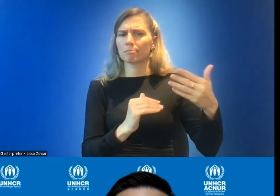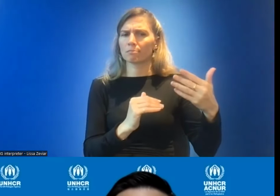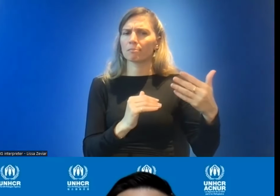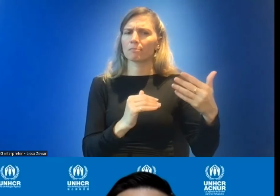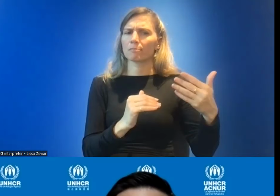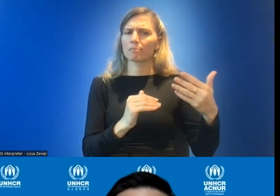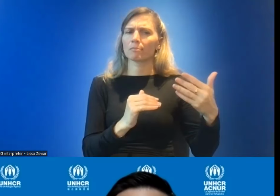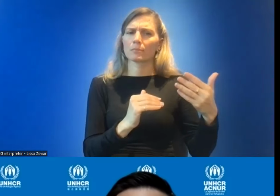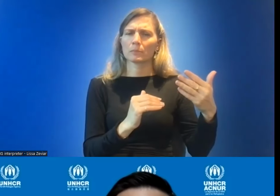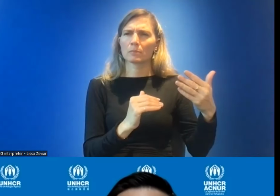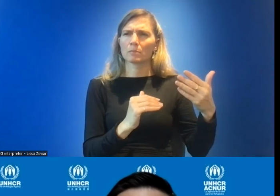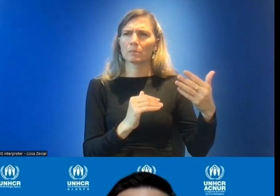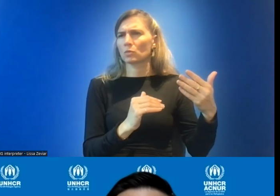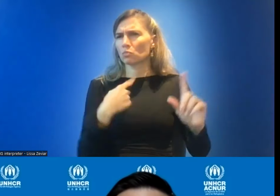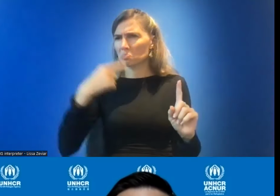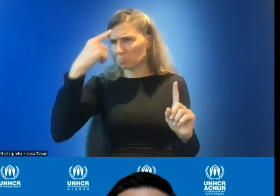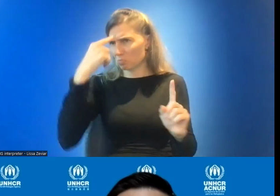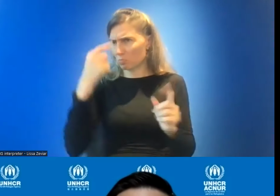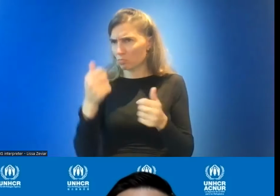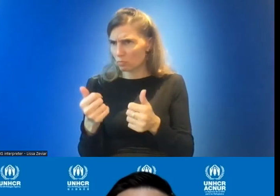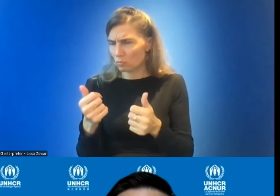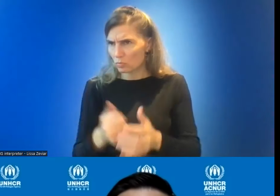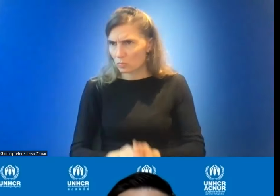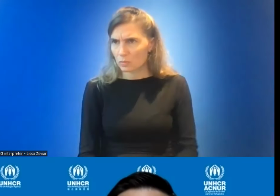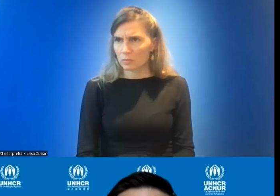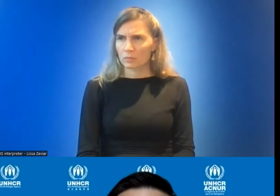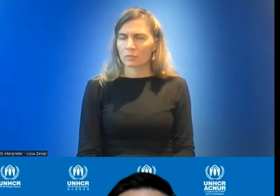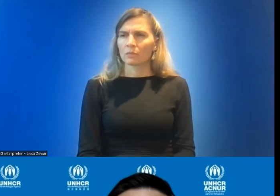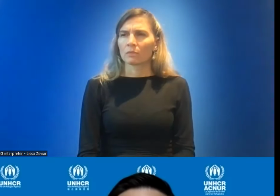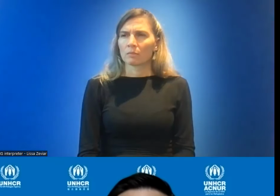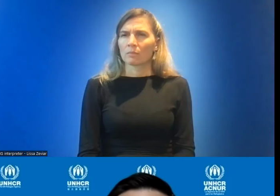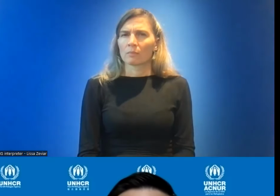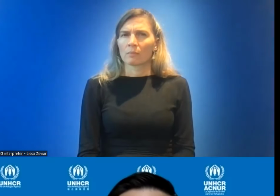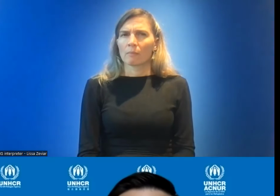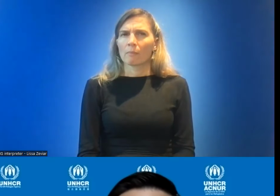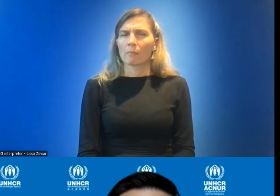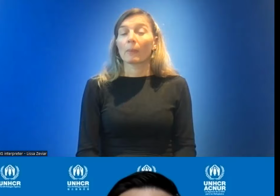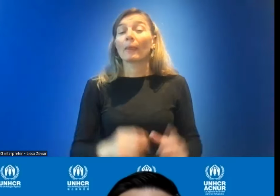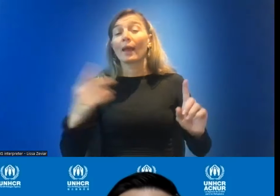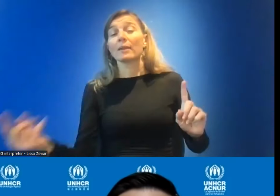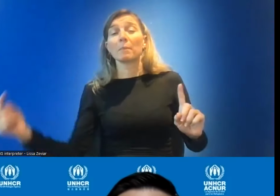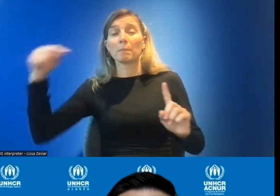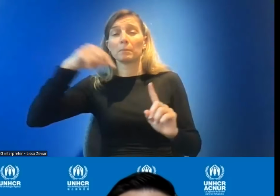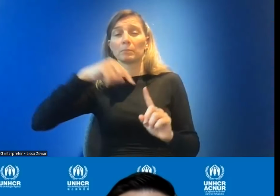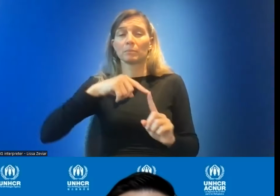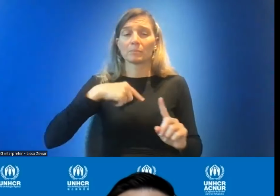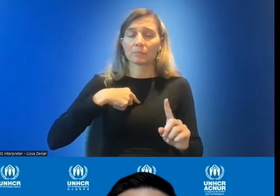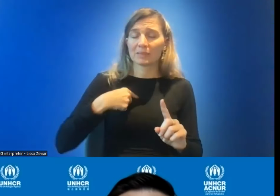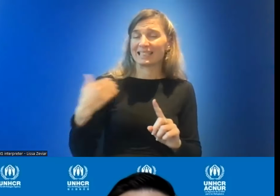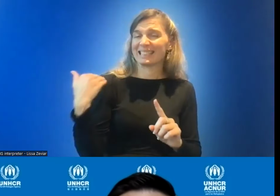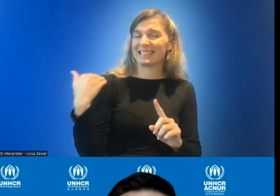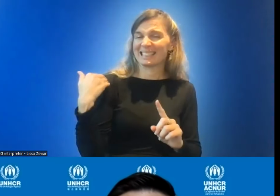great. And then of course, I go back to the end of my previous question and the one from